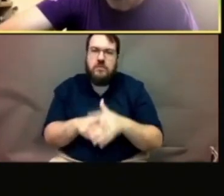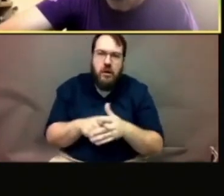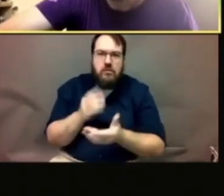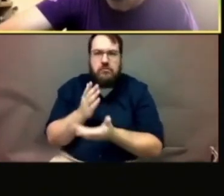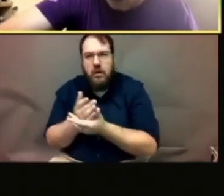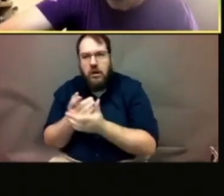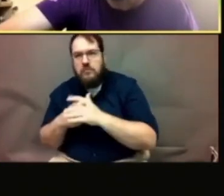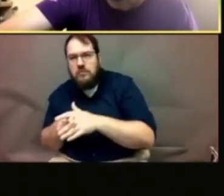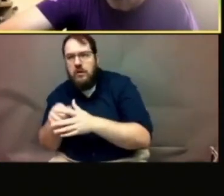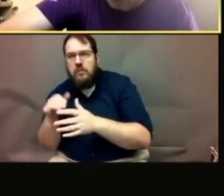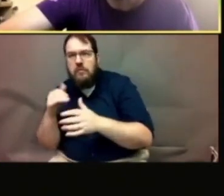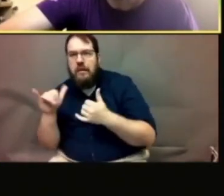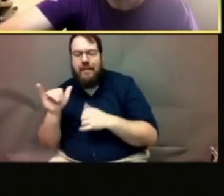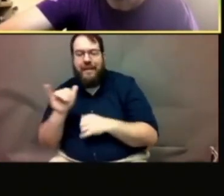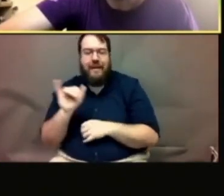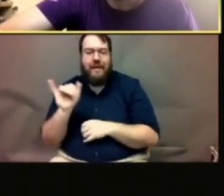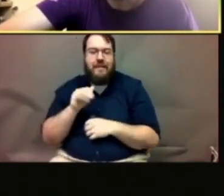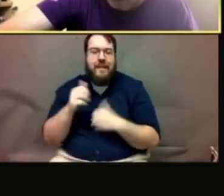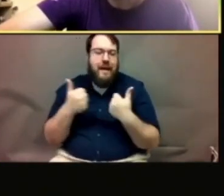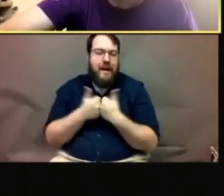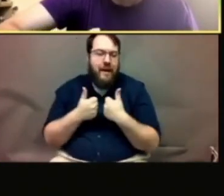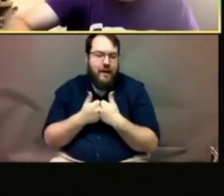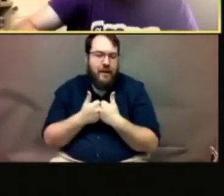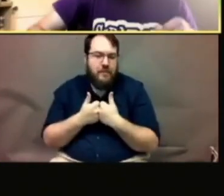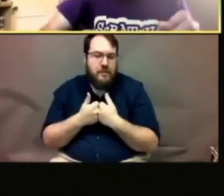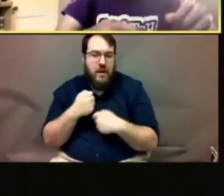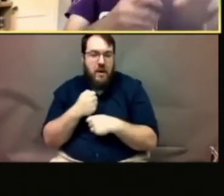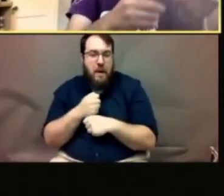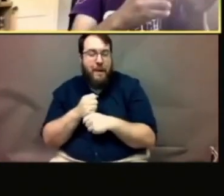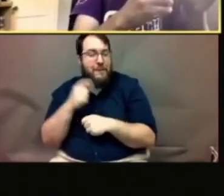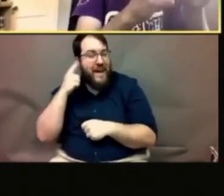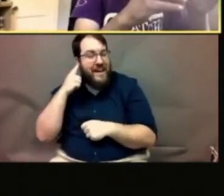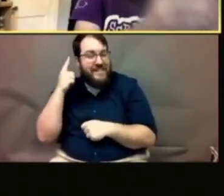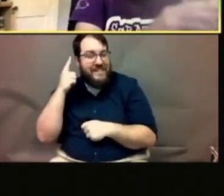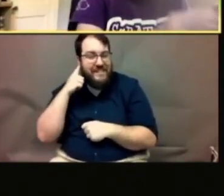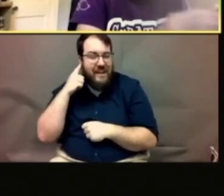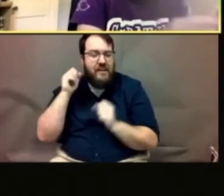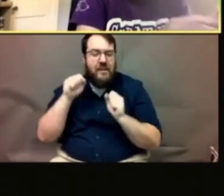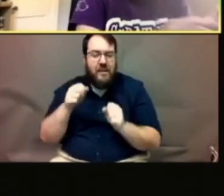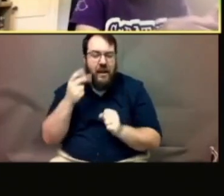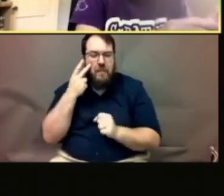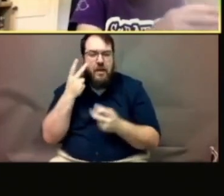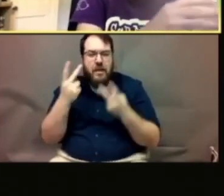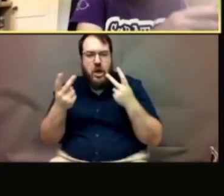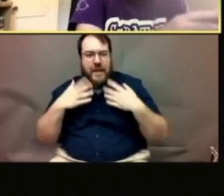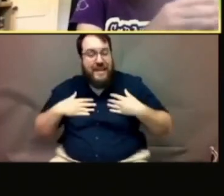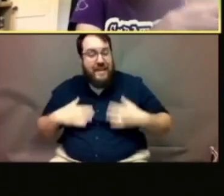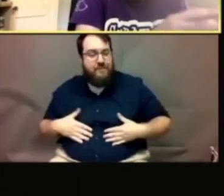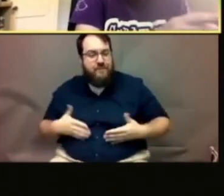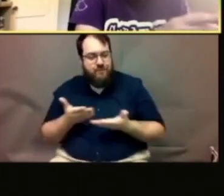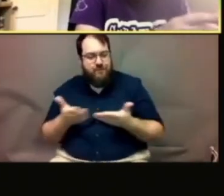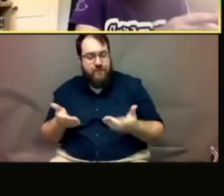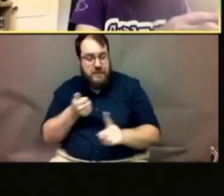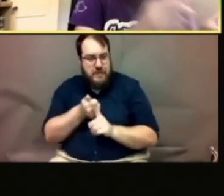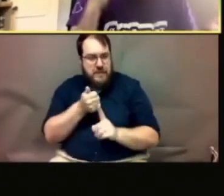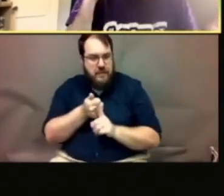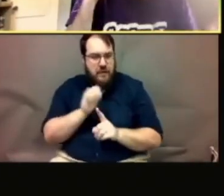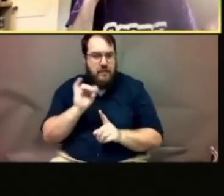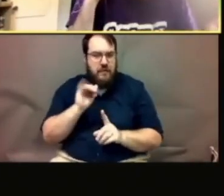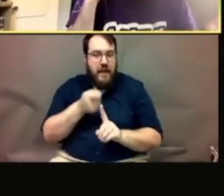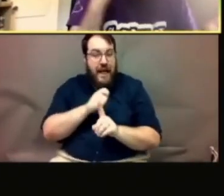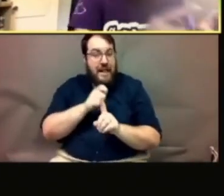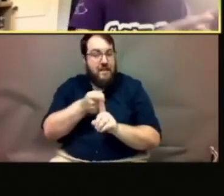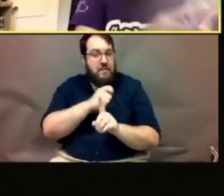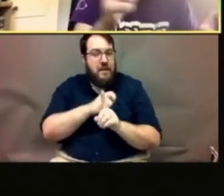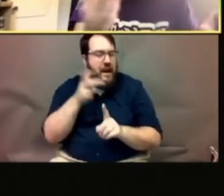And also, having it make sound means you can be looking at the physical thing, your banana or whatever, and